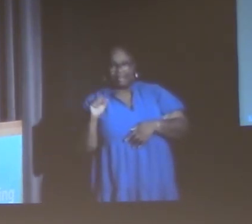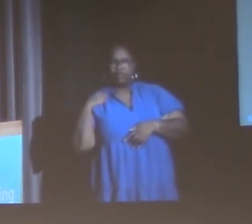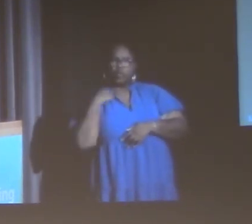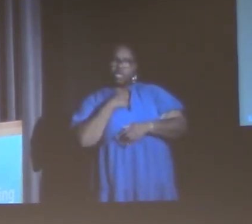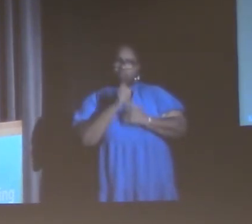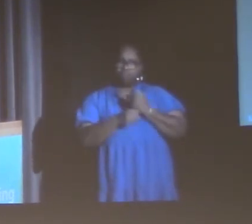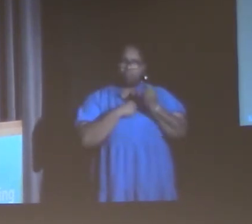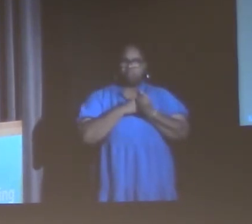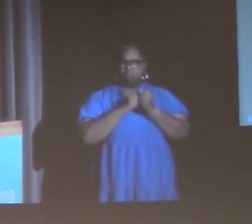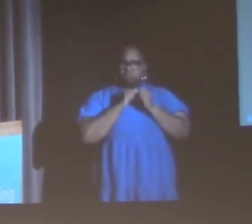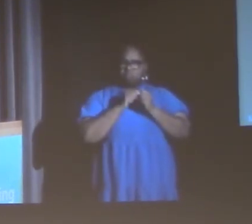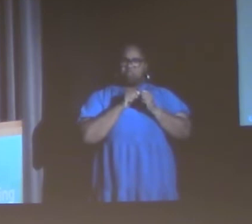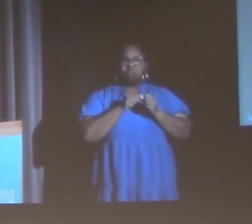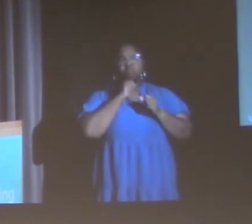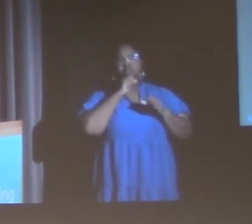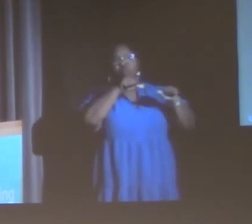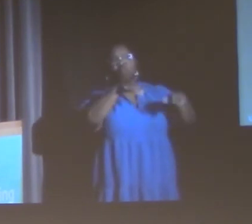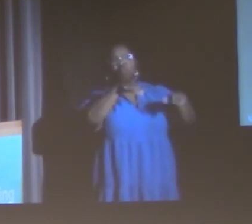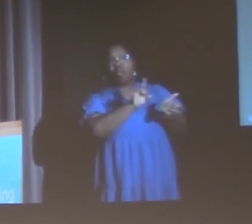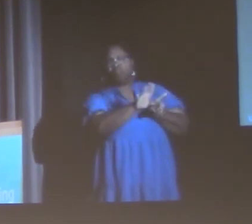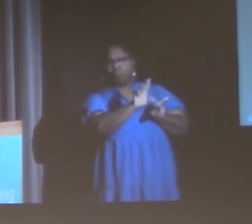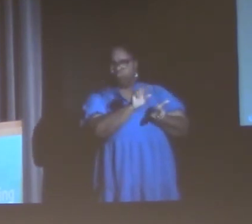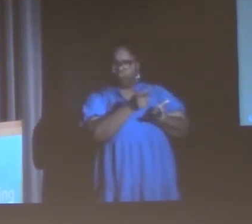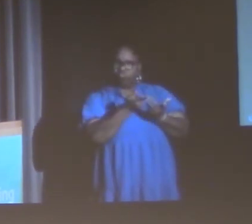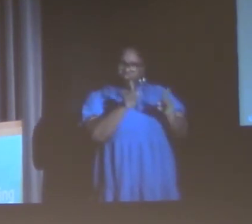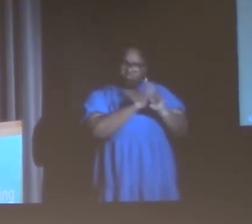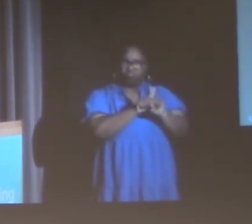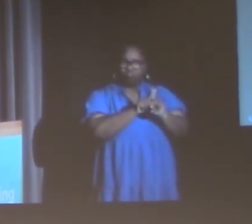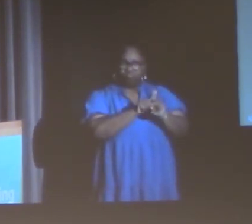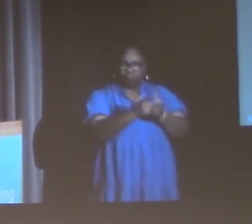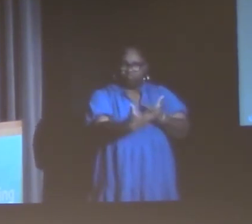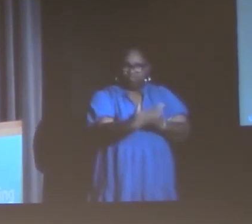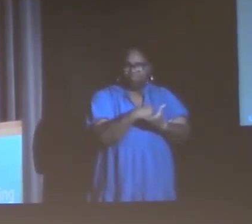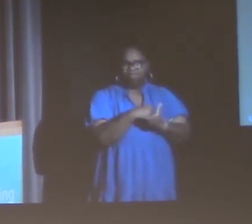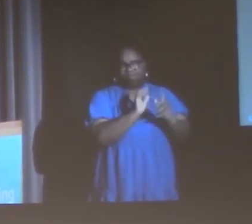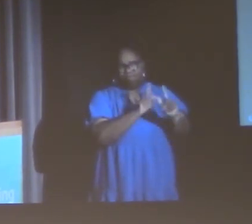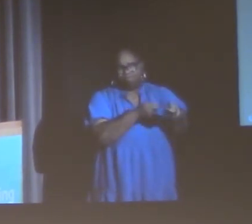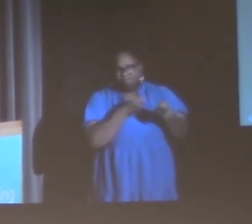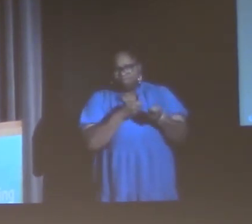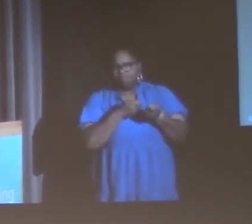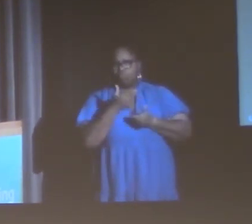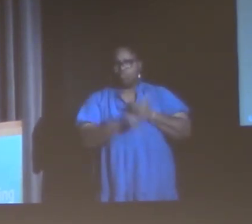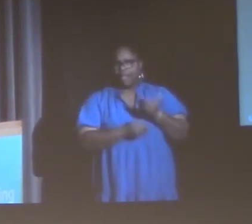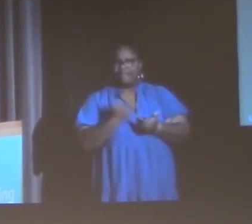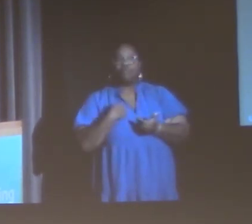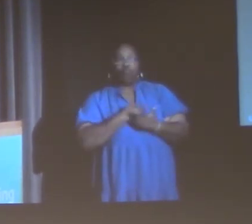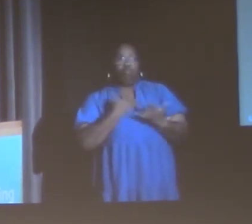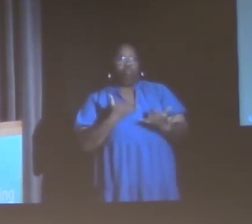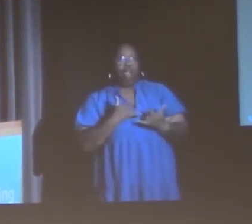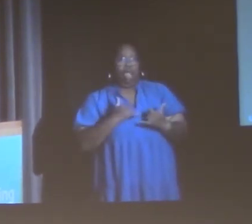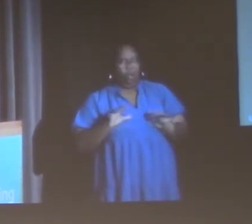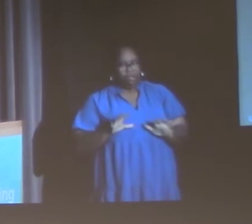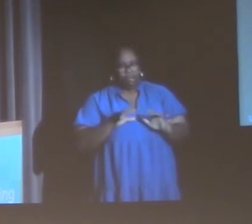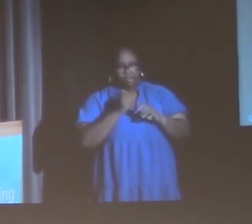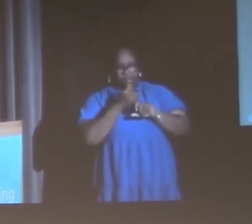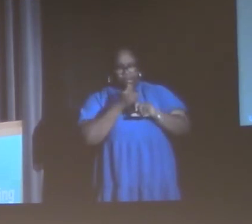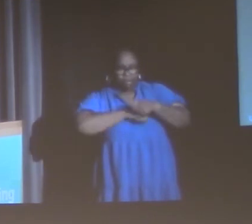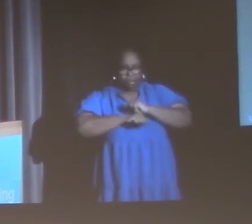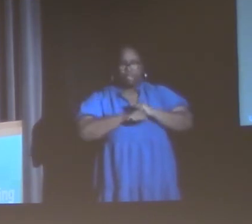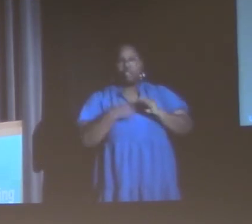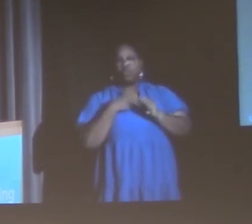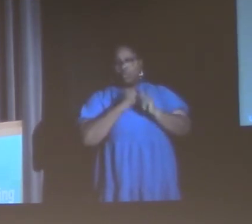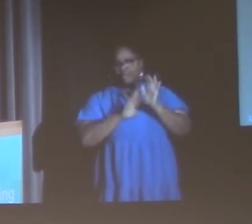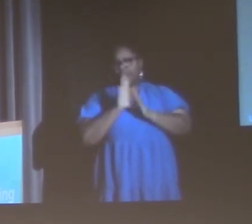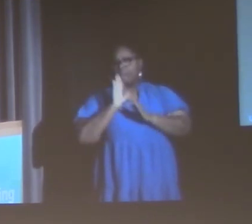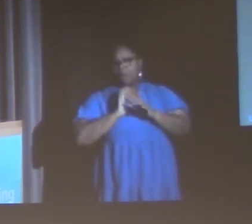and like incorporate him into the process. And we're working on that actively as we develop our impact